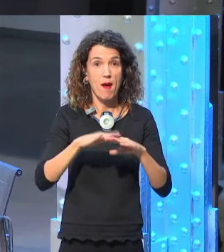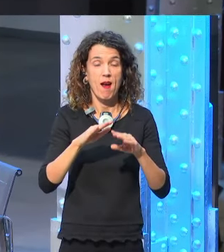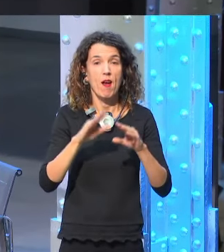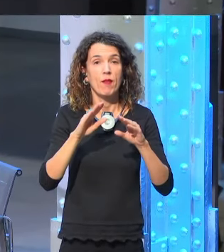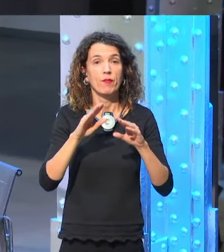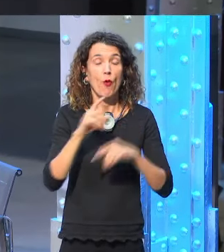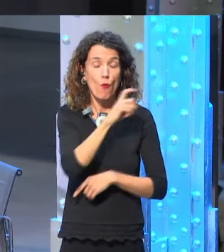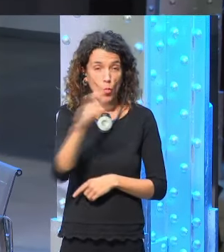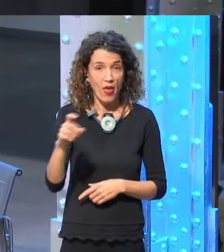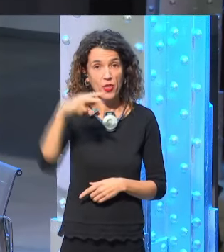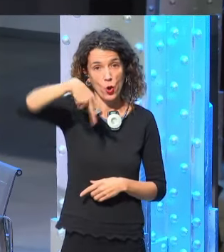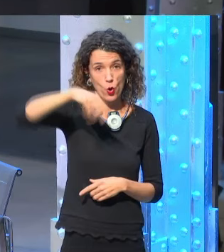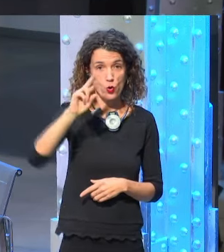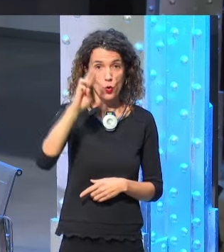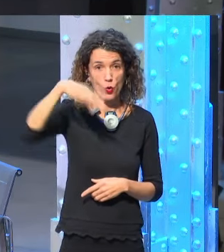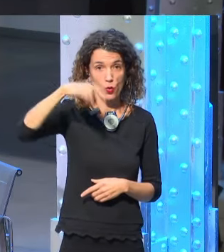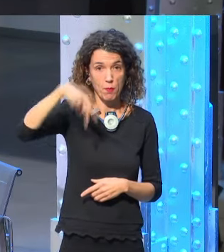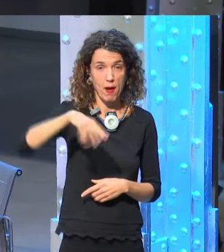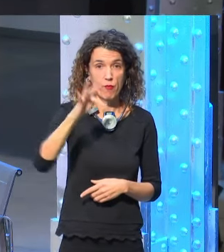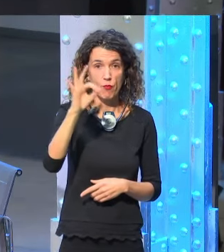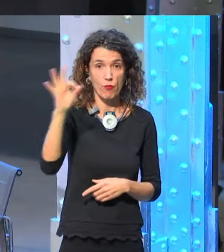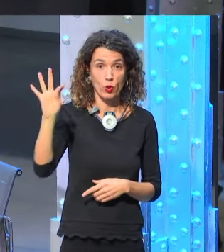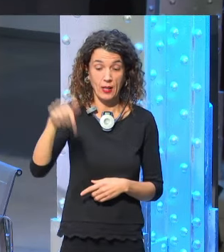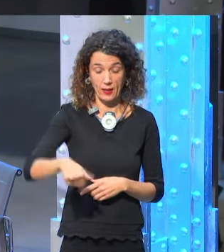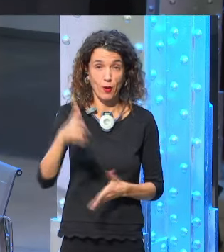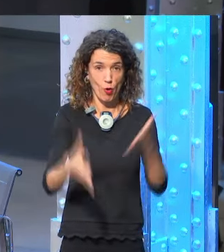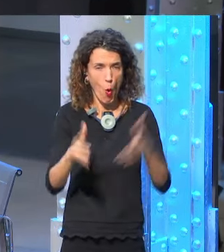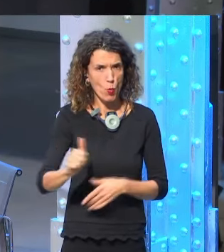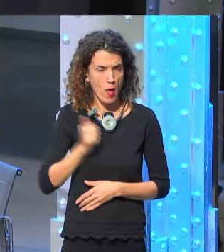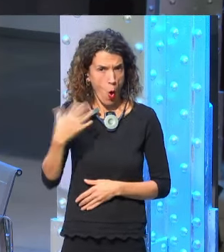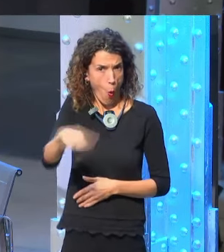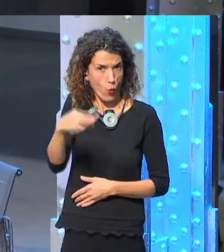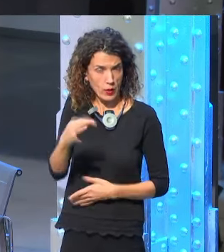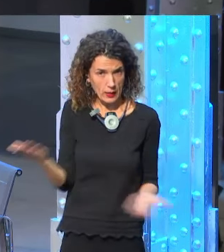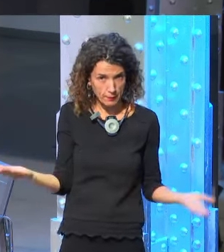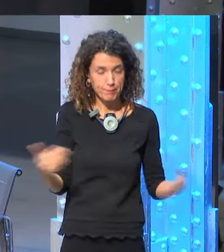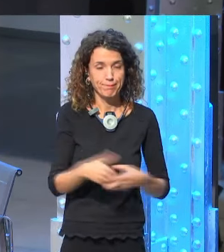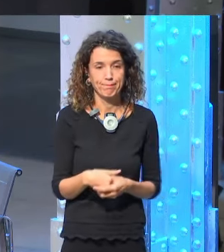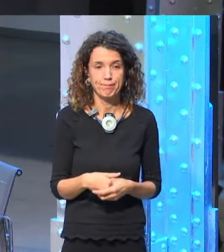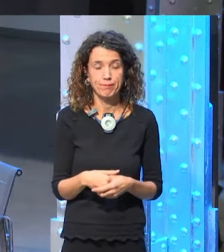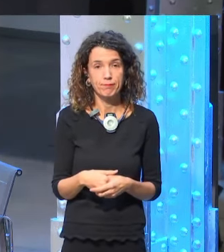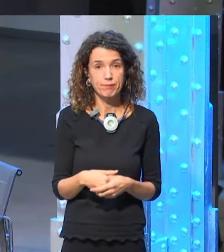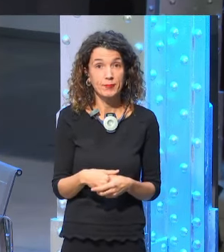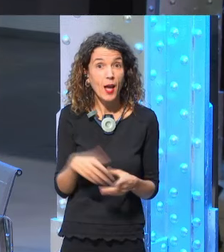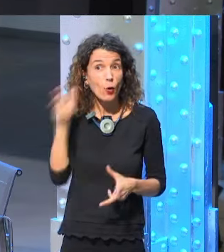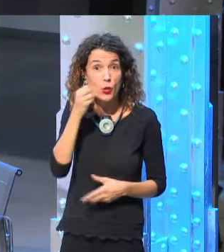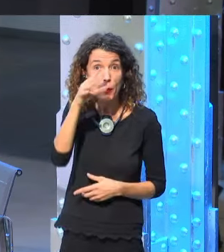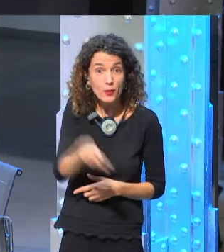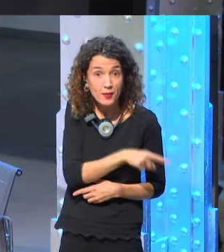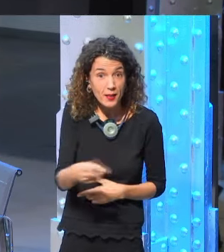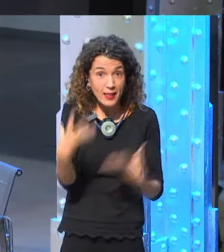in Madrid. So it's a great opportunity. Now I would like, is it fine, the sound? Yes? Good?